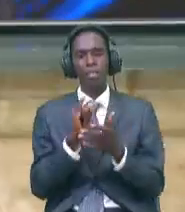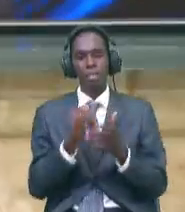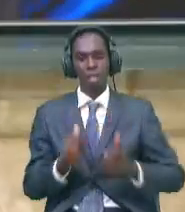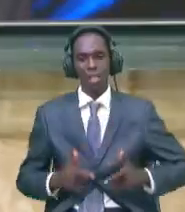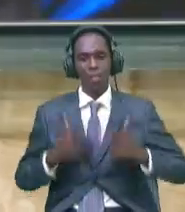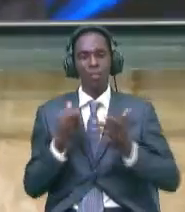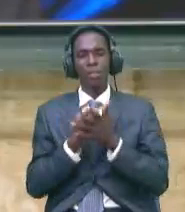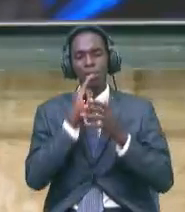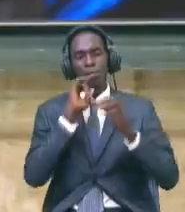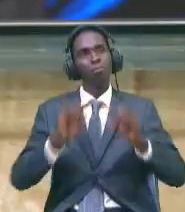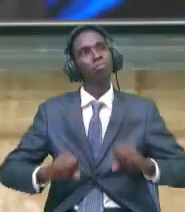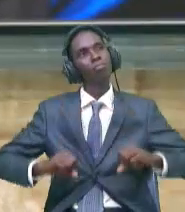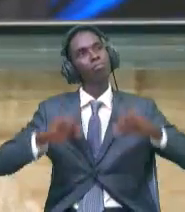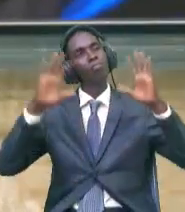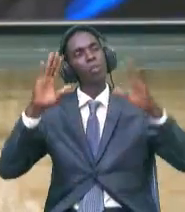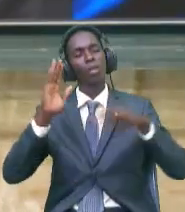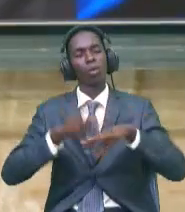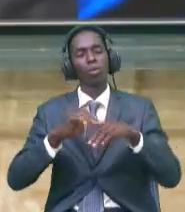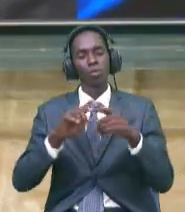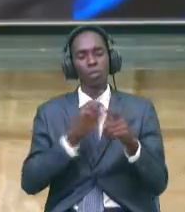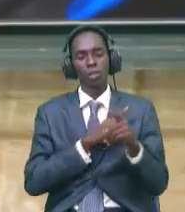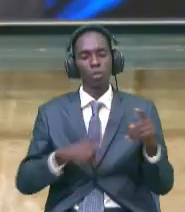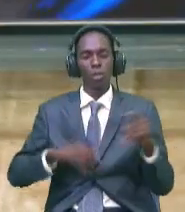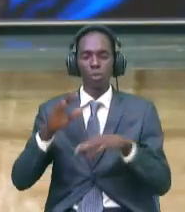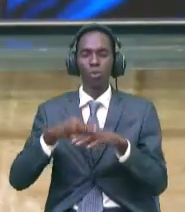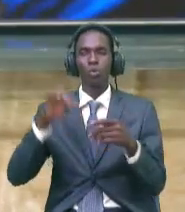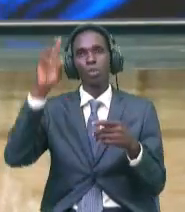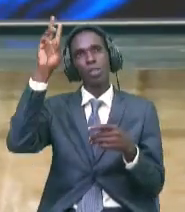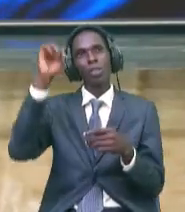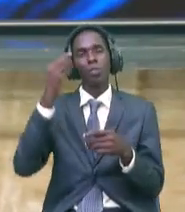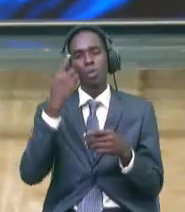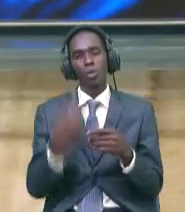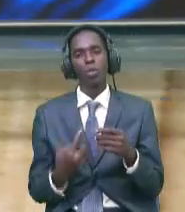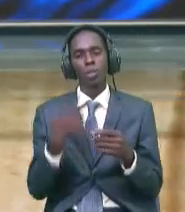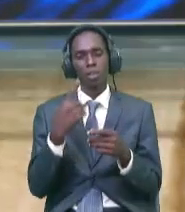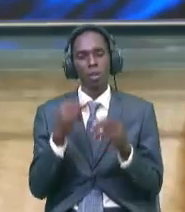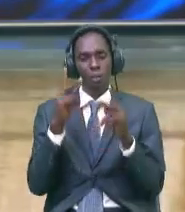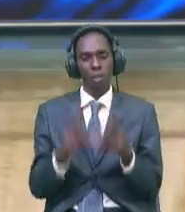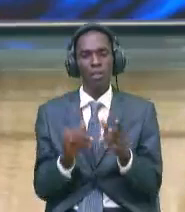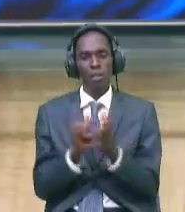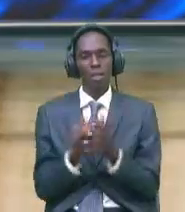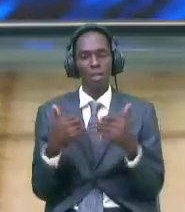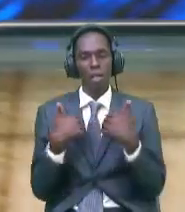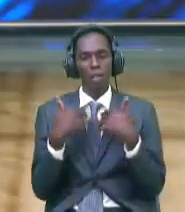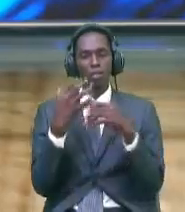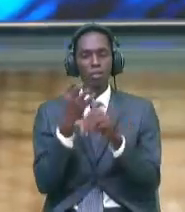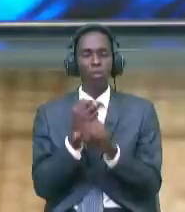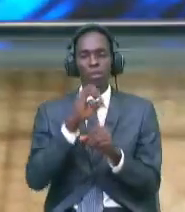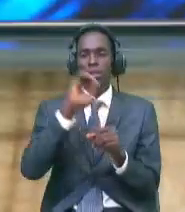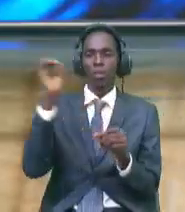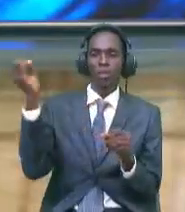yielded unto the Lord and to the Lord alone. A person who has got the grace of God and has got